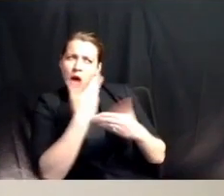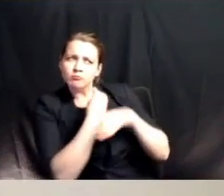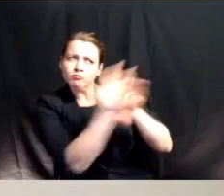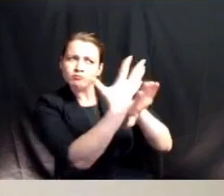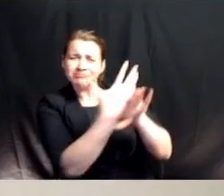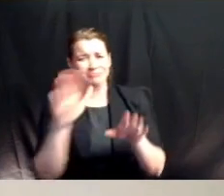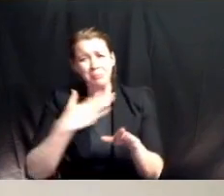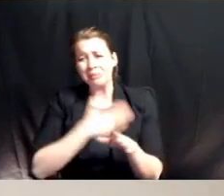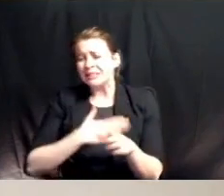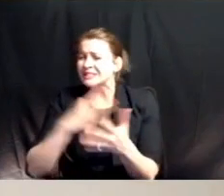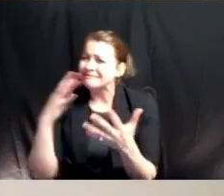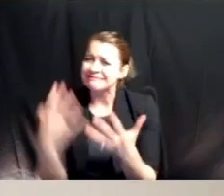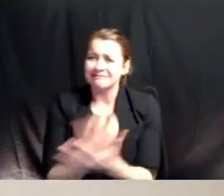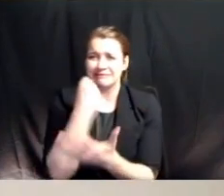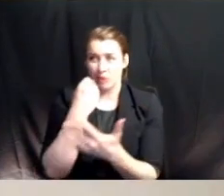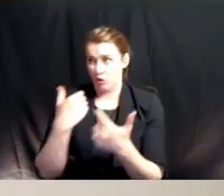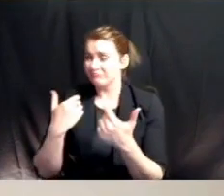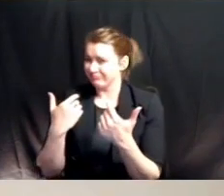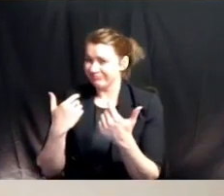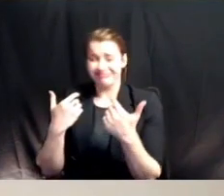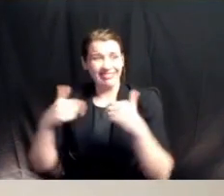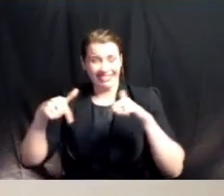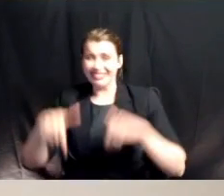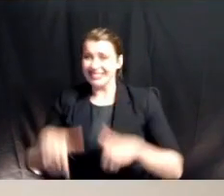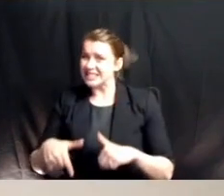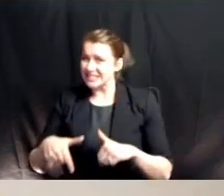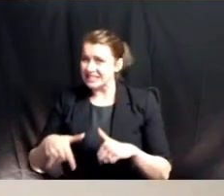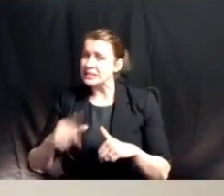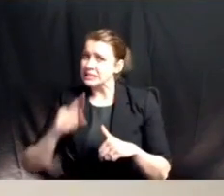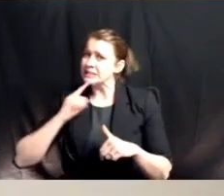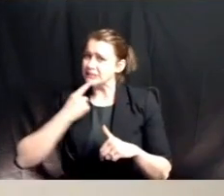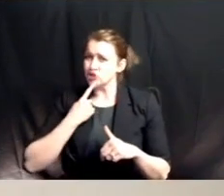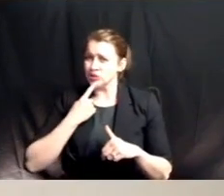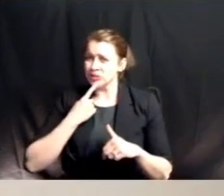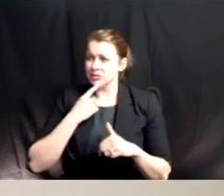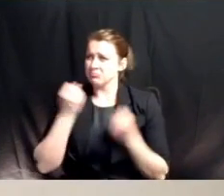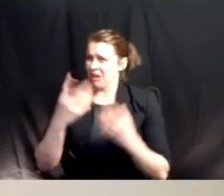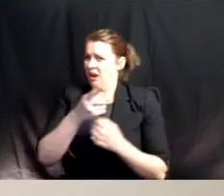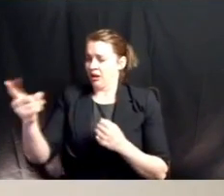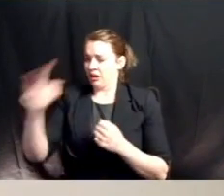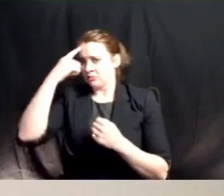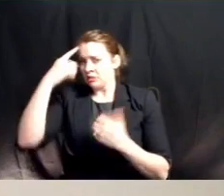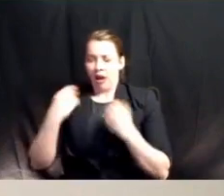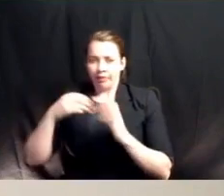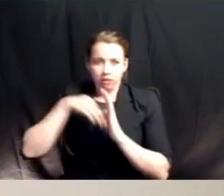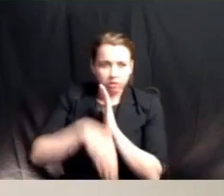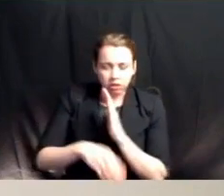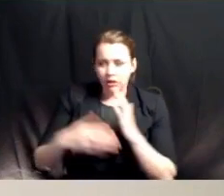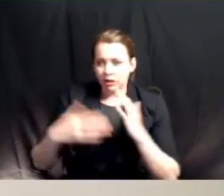is a real thing that this is causing a mental health strain on many people, and some people much more.